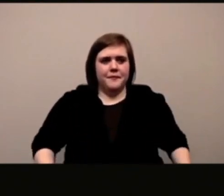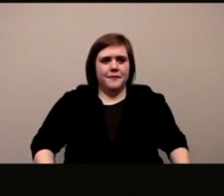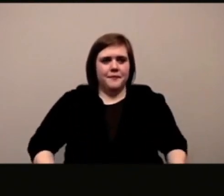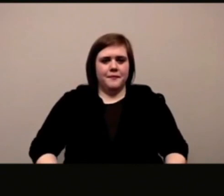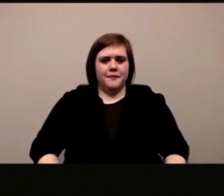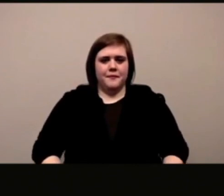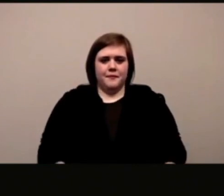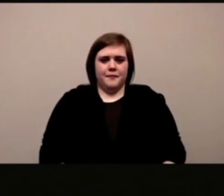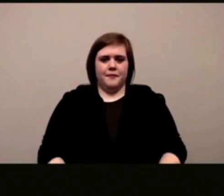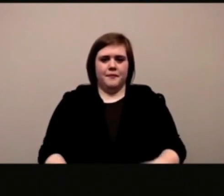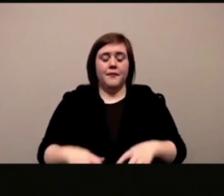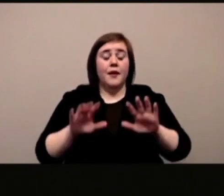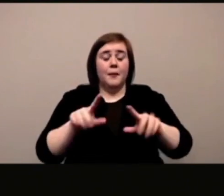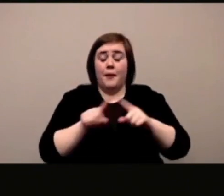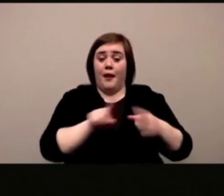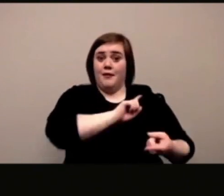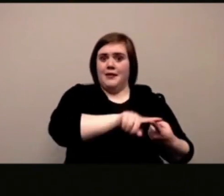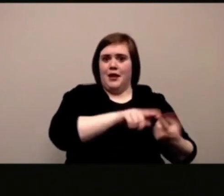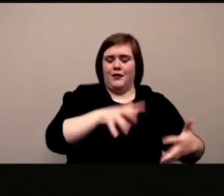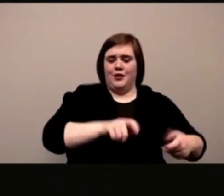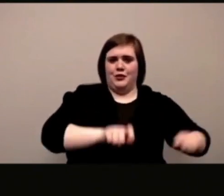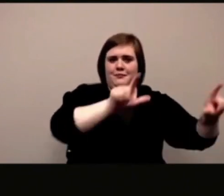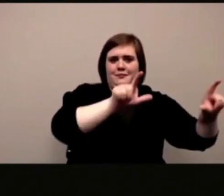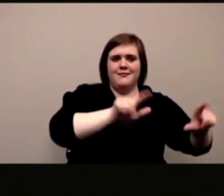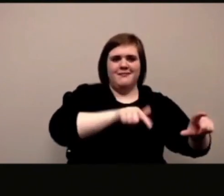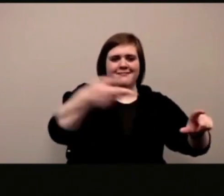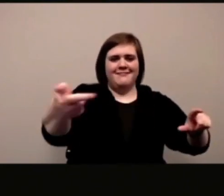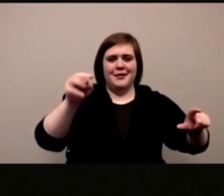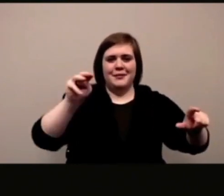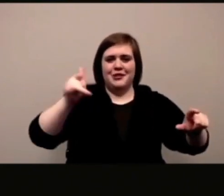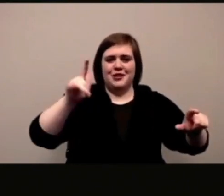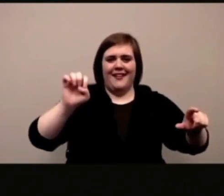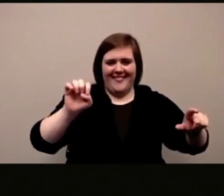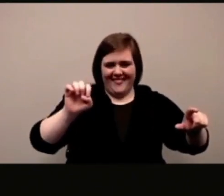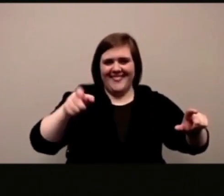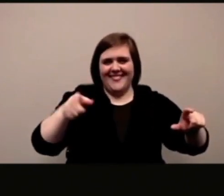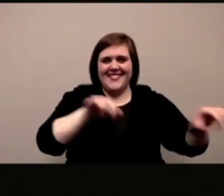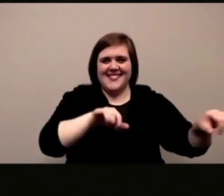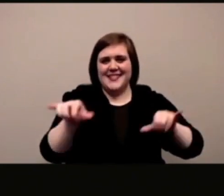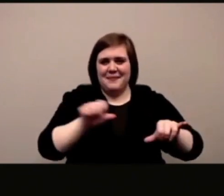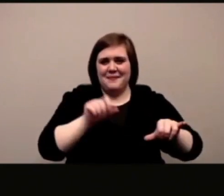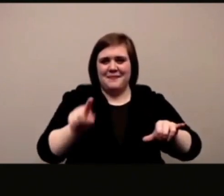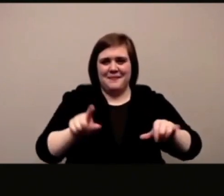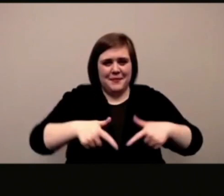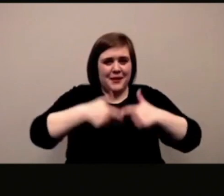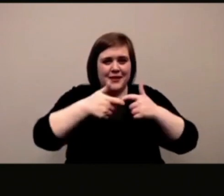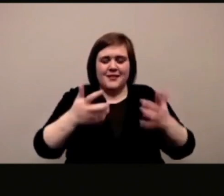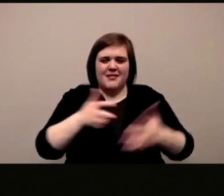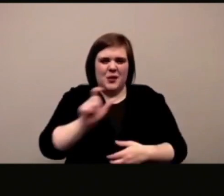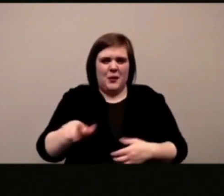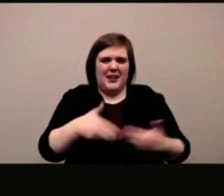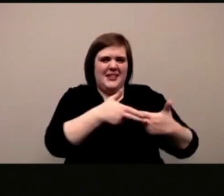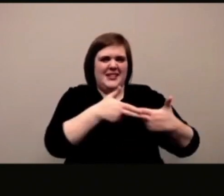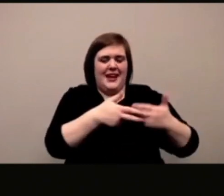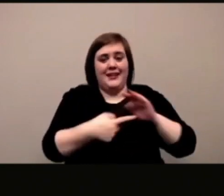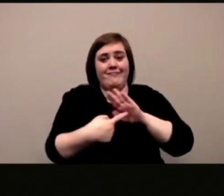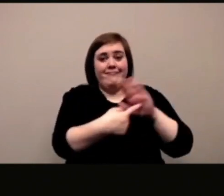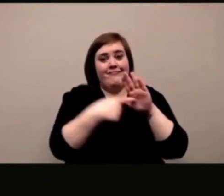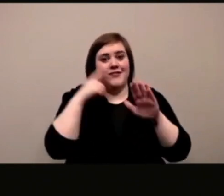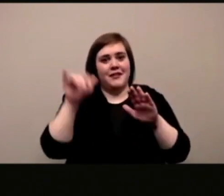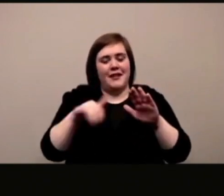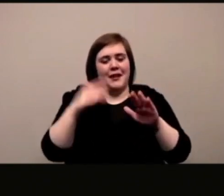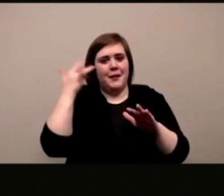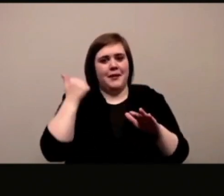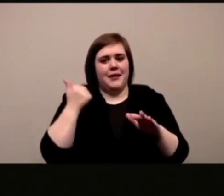But yes, in the interim, Michelle, you can go ahead on and answer that question. It is the same Sure. question that we paused. I guess we don't need the slides in the background for that because it's